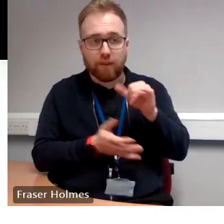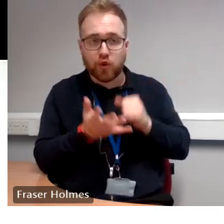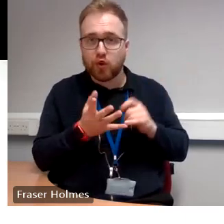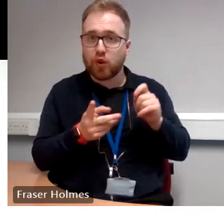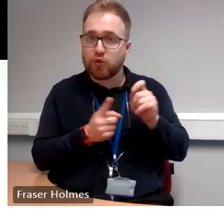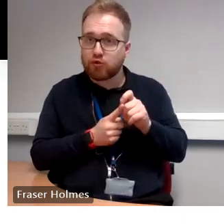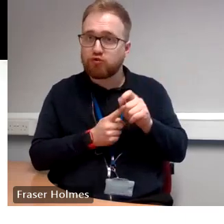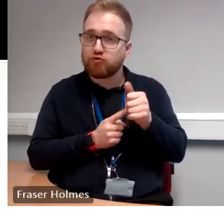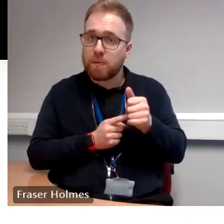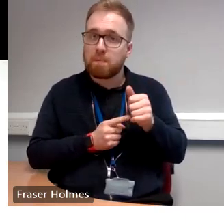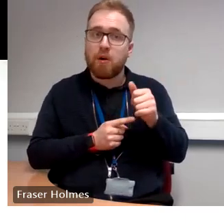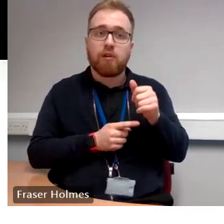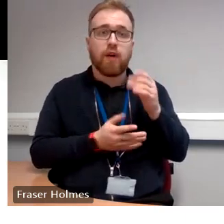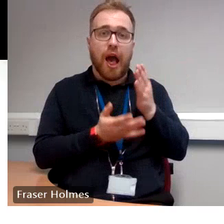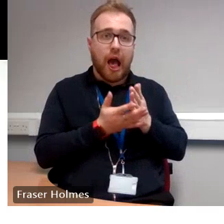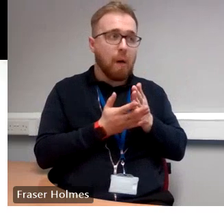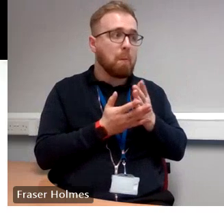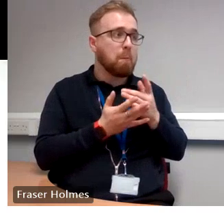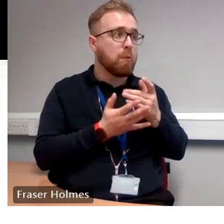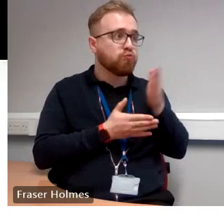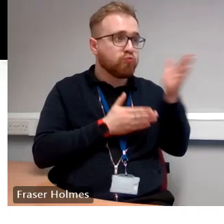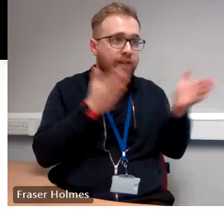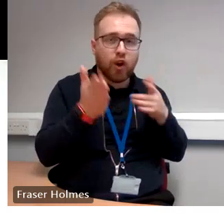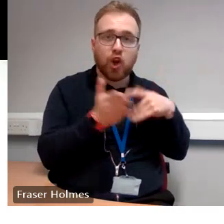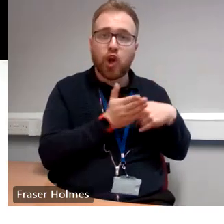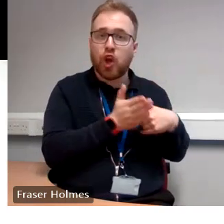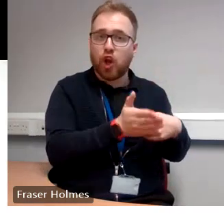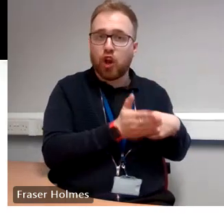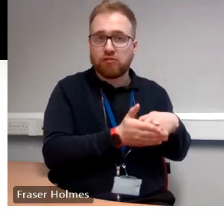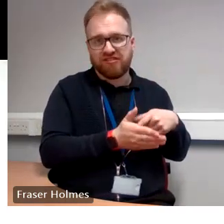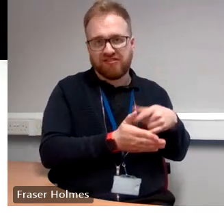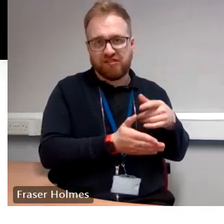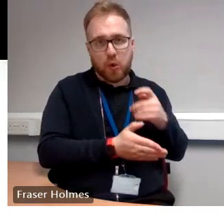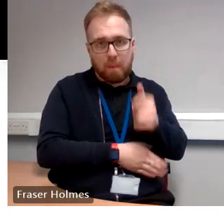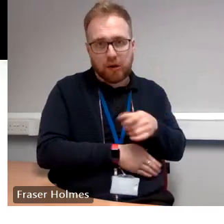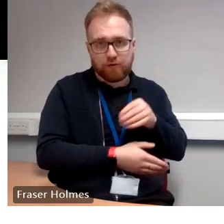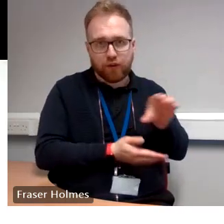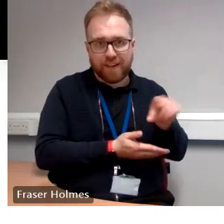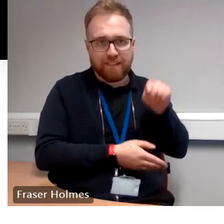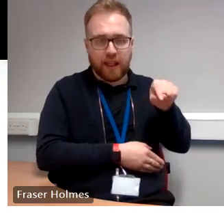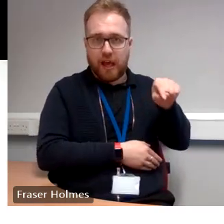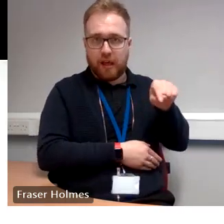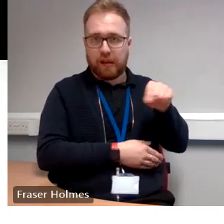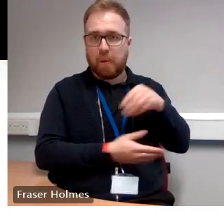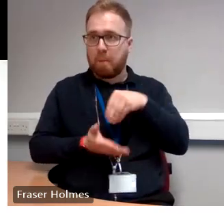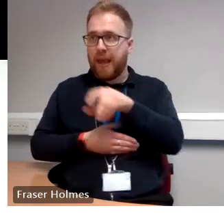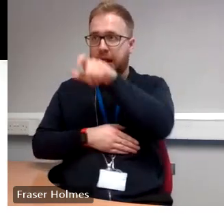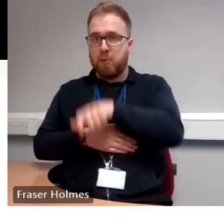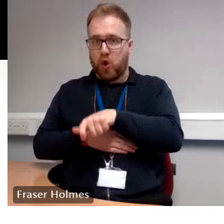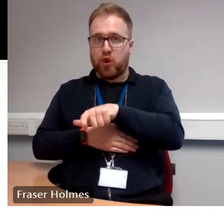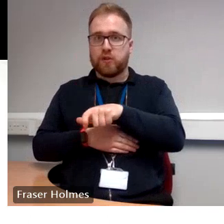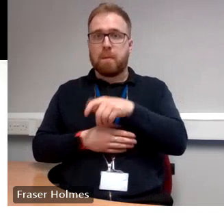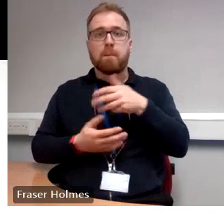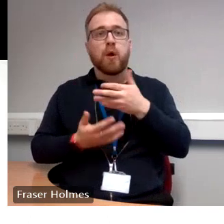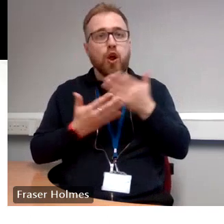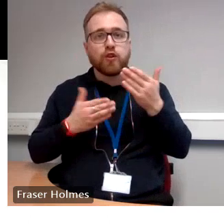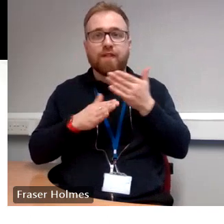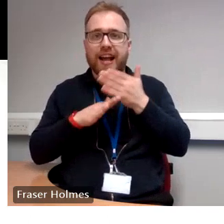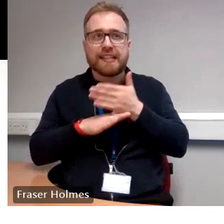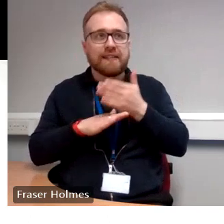social prescriptions. So this creates a challenge for social prescribers because there isn't enough activities for them to